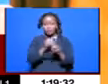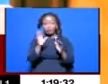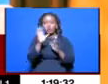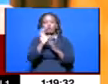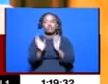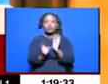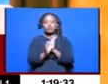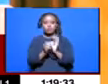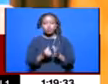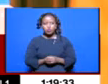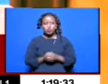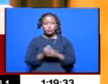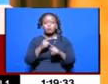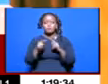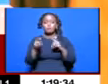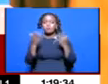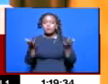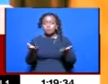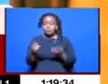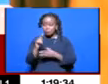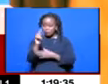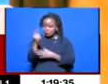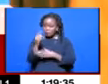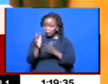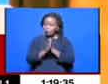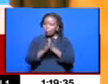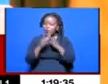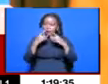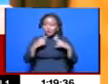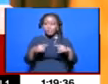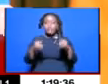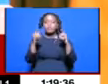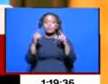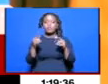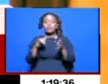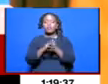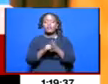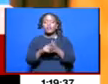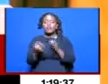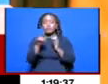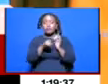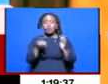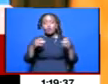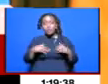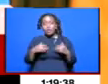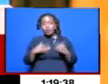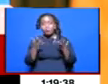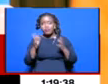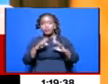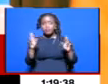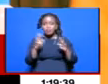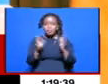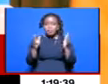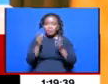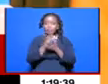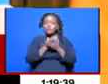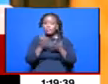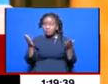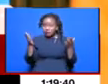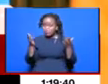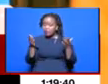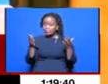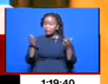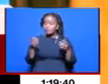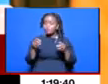But to begin by seeking a declaration there exists somewhere in our psyche, beyond